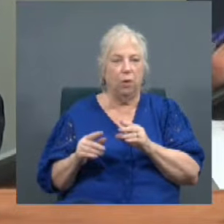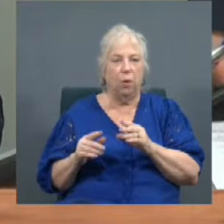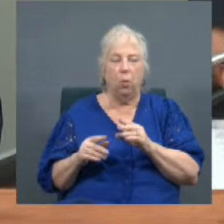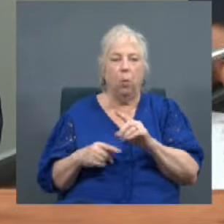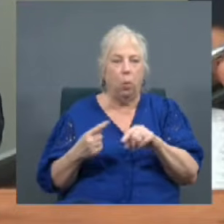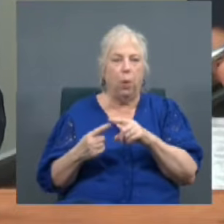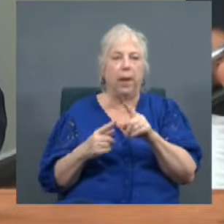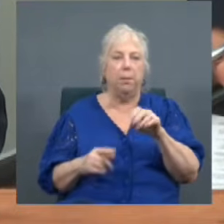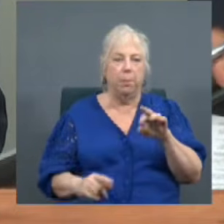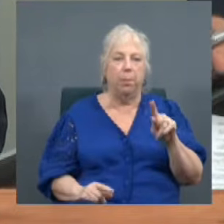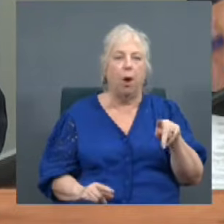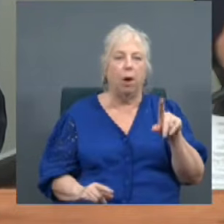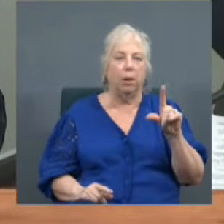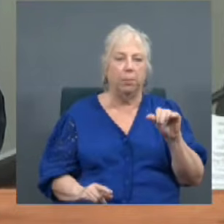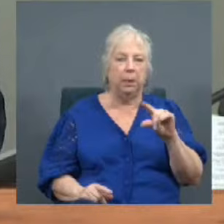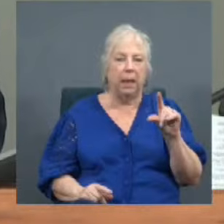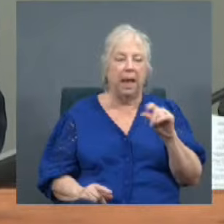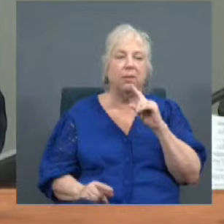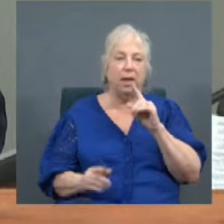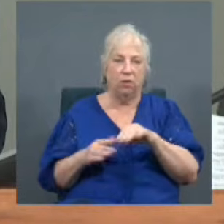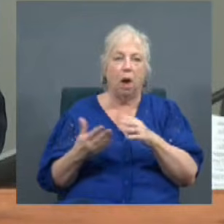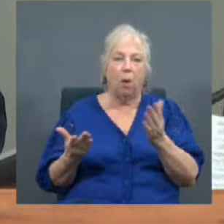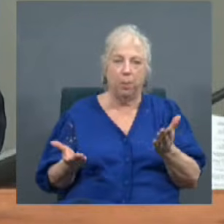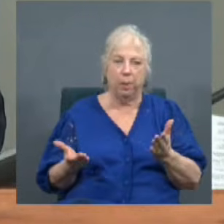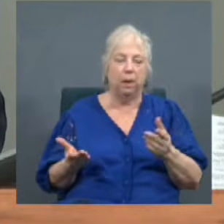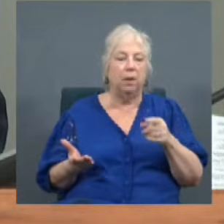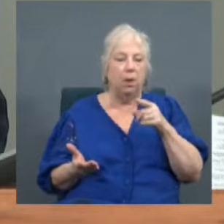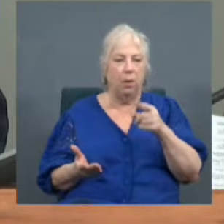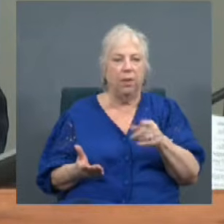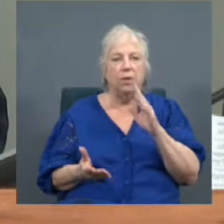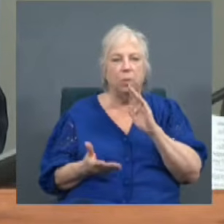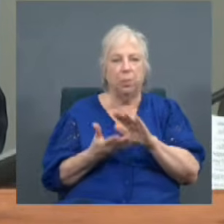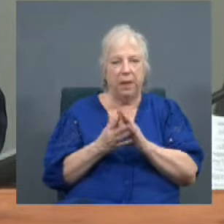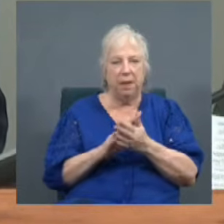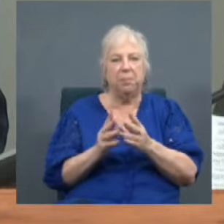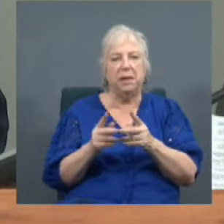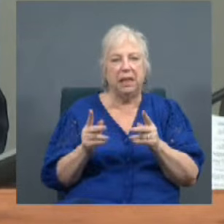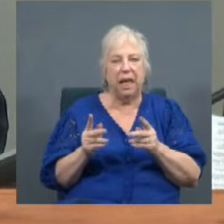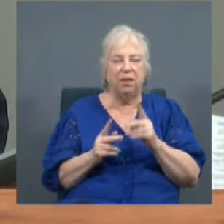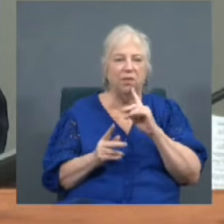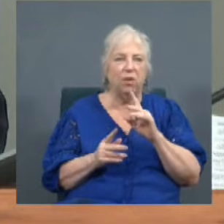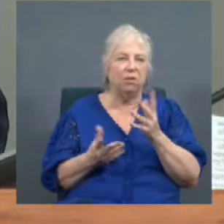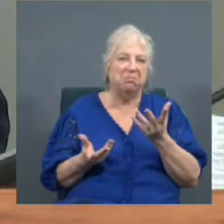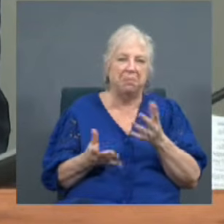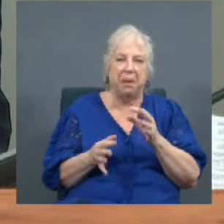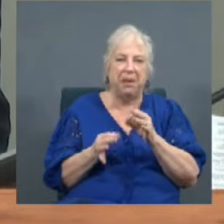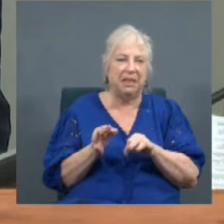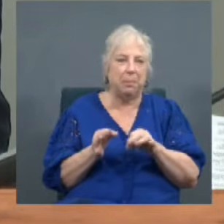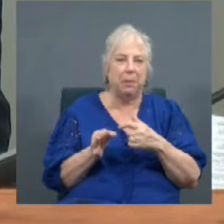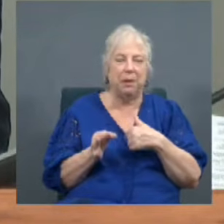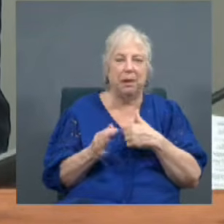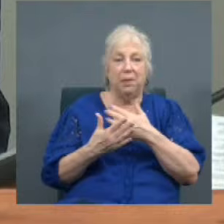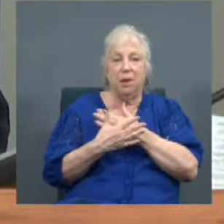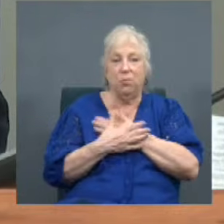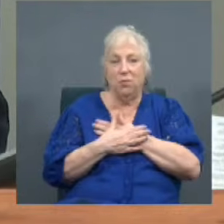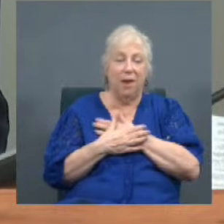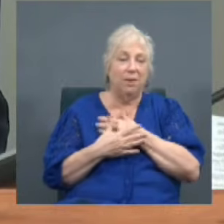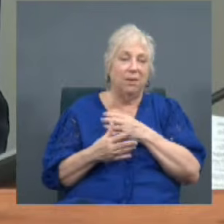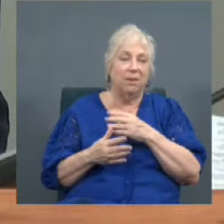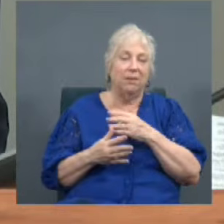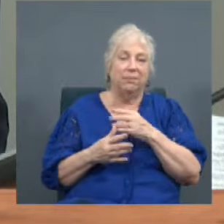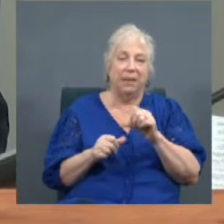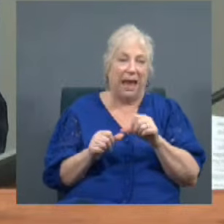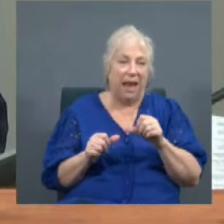Plaza. So it's a place for, as simple as having a rest area and